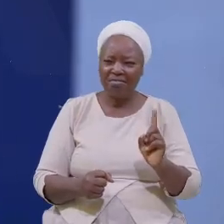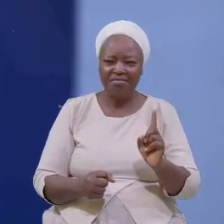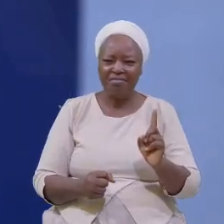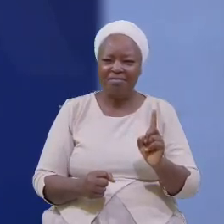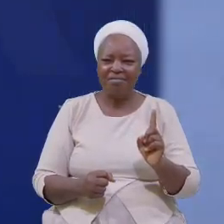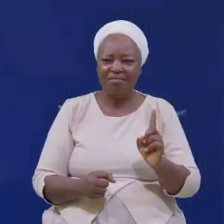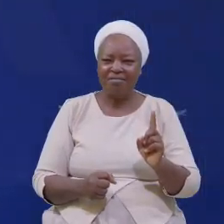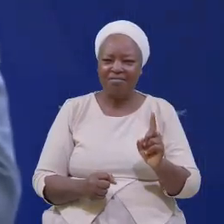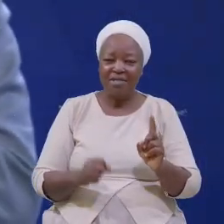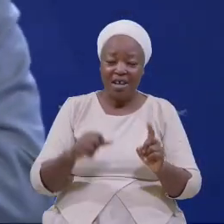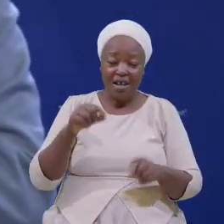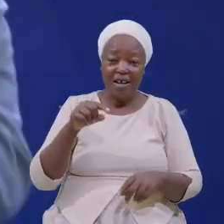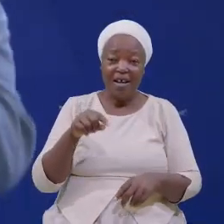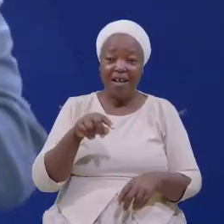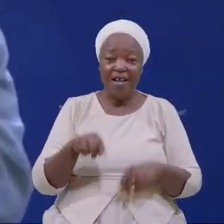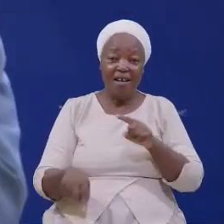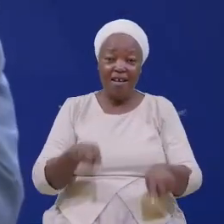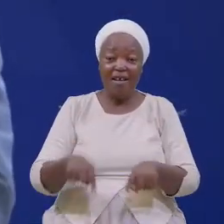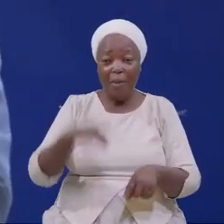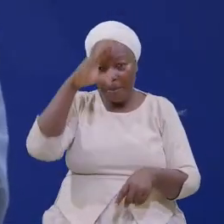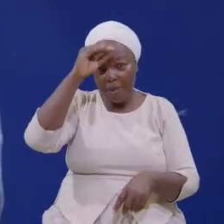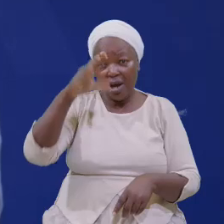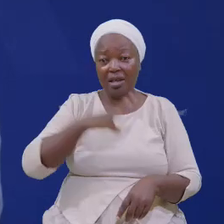Lame man, you rise up and walk.